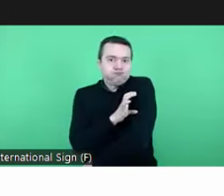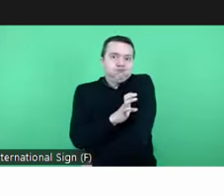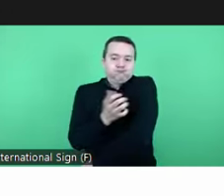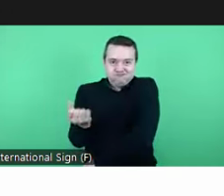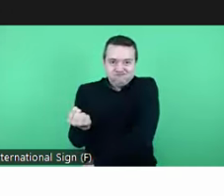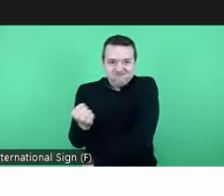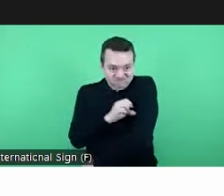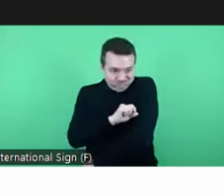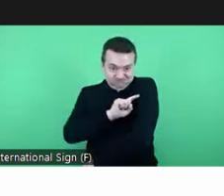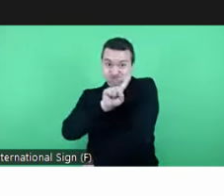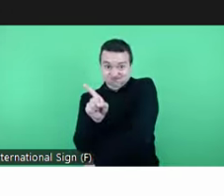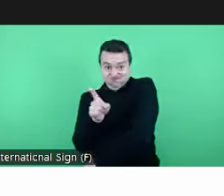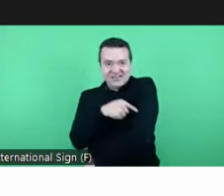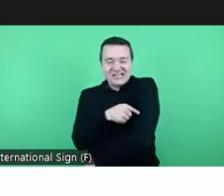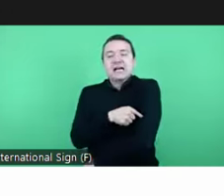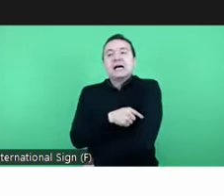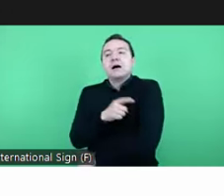medicine, such as